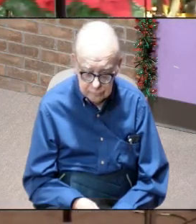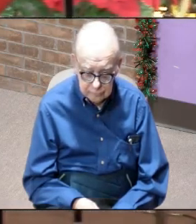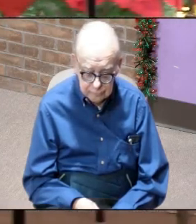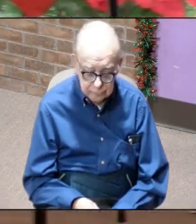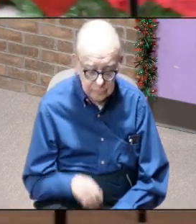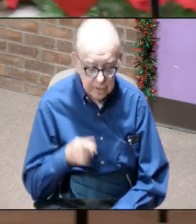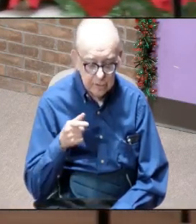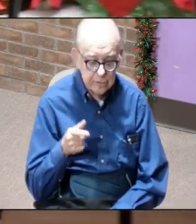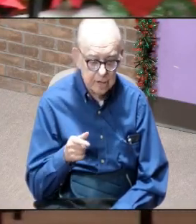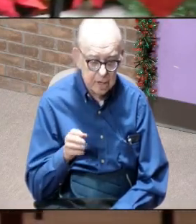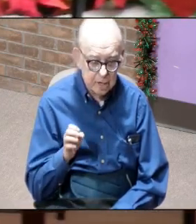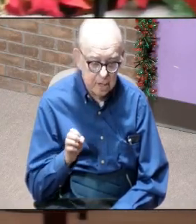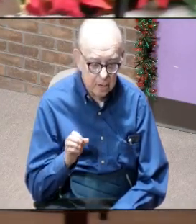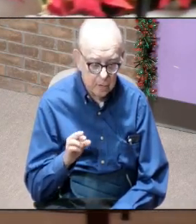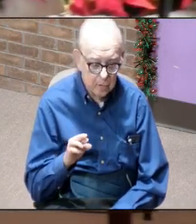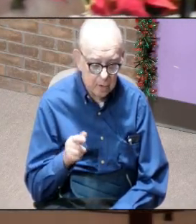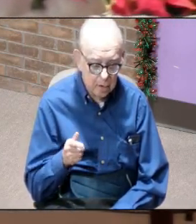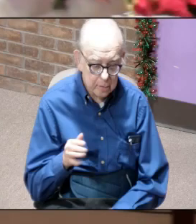Georgia.